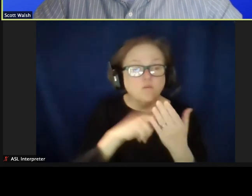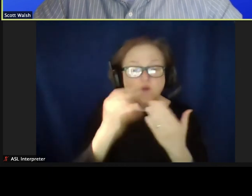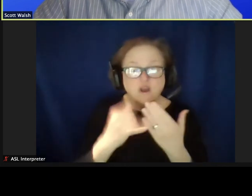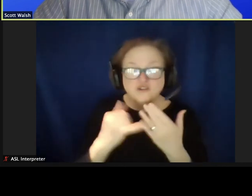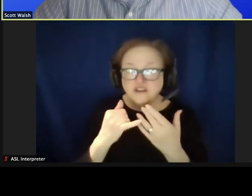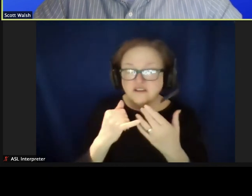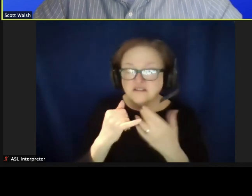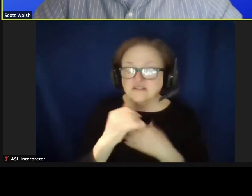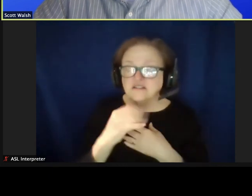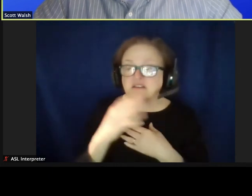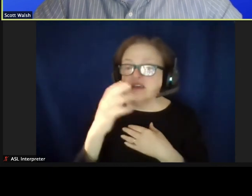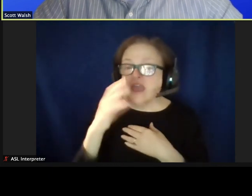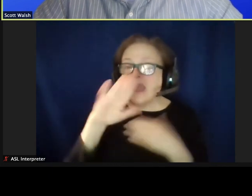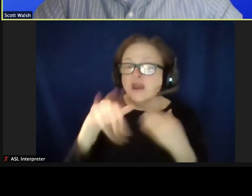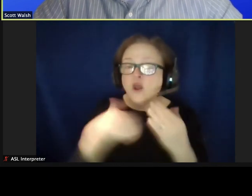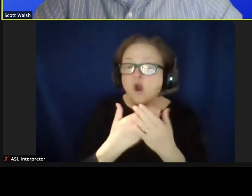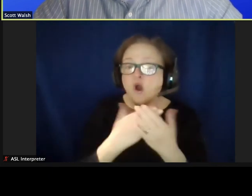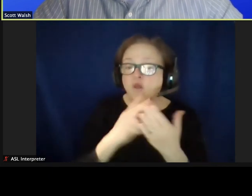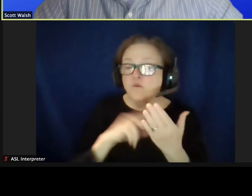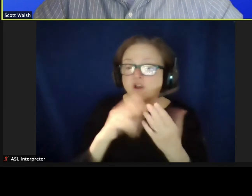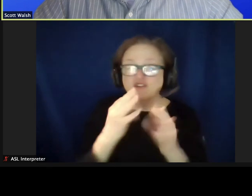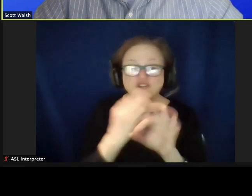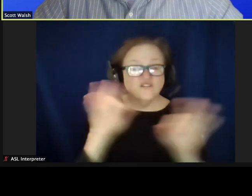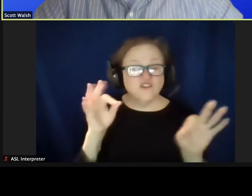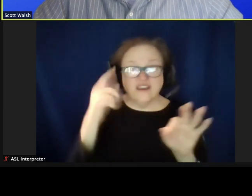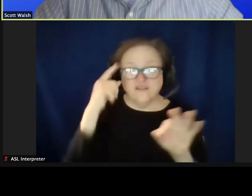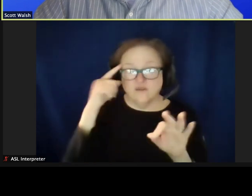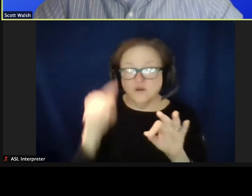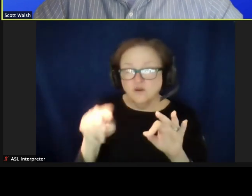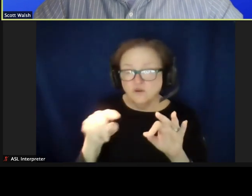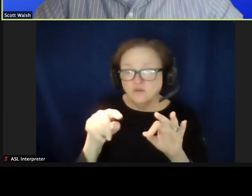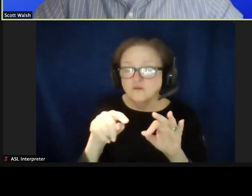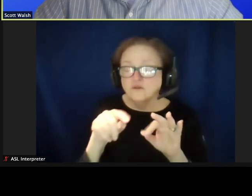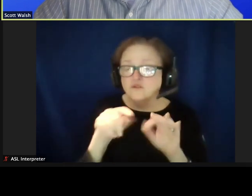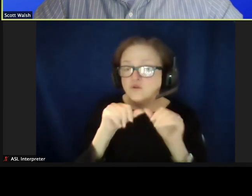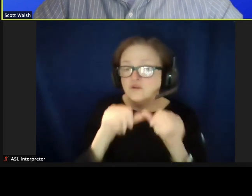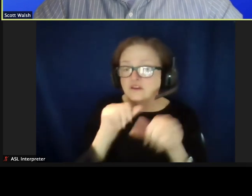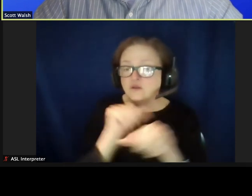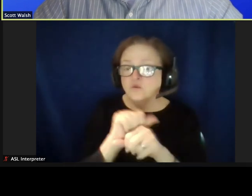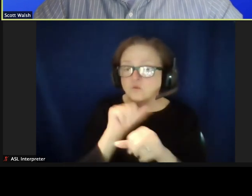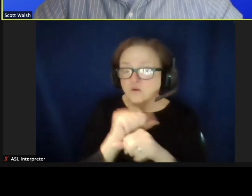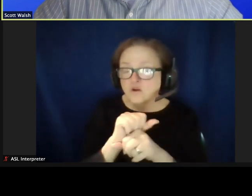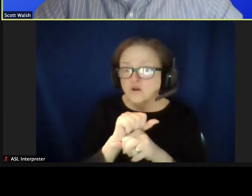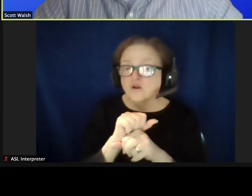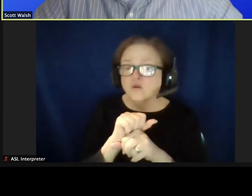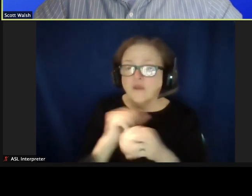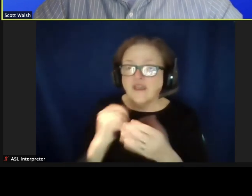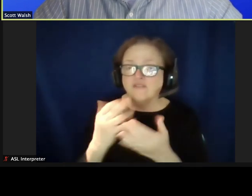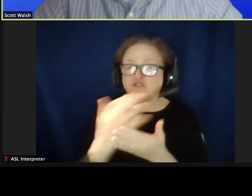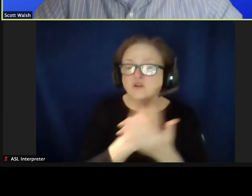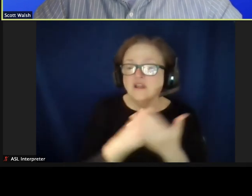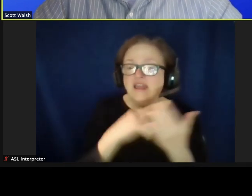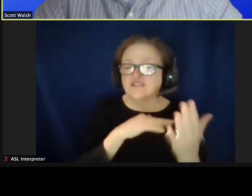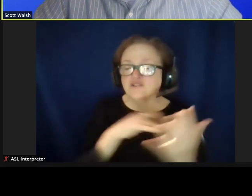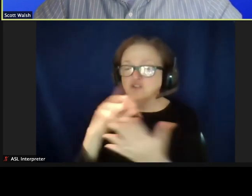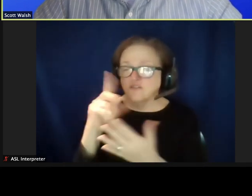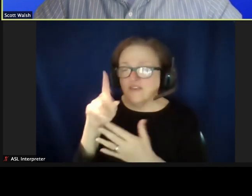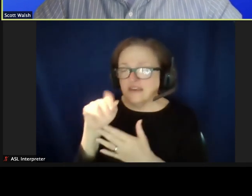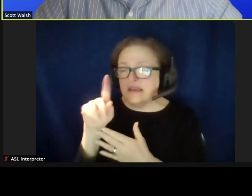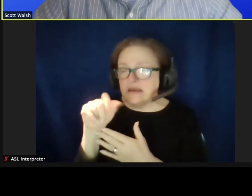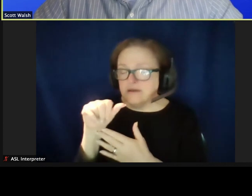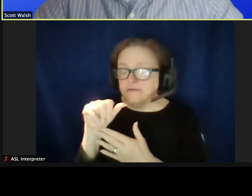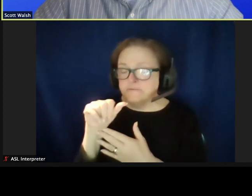services we are providing are at no cost to you. To continue our work, we must collect survey data to justify why our services are needed.